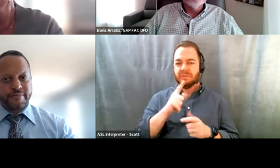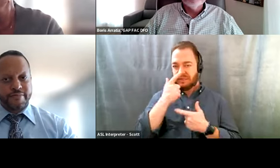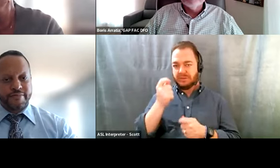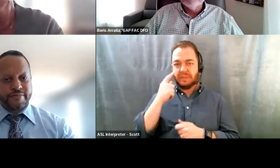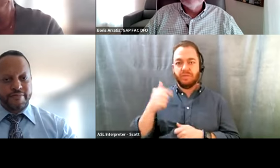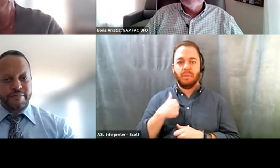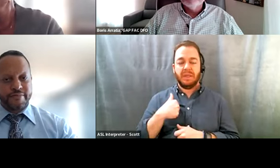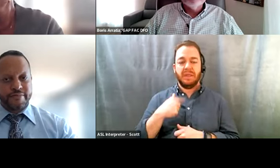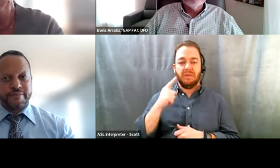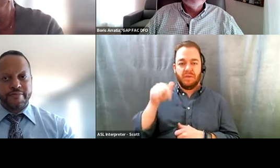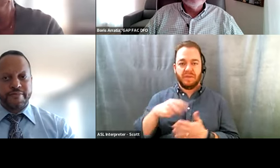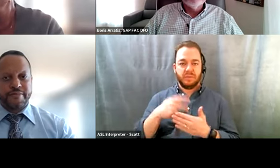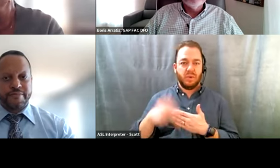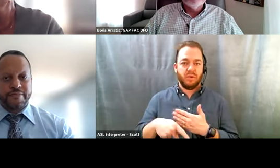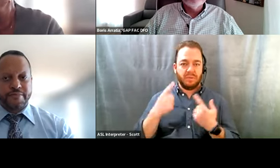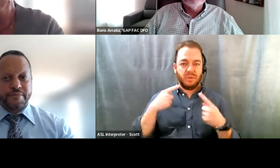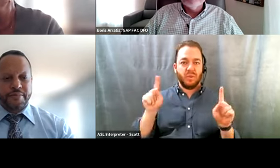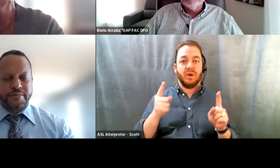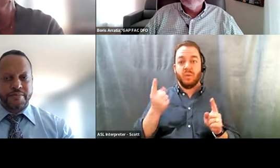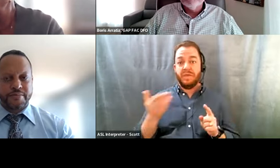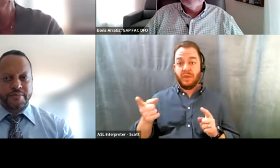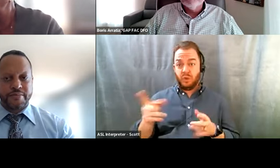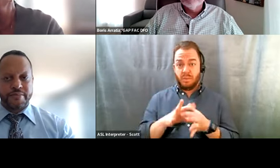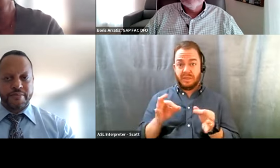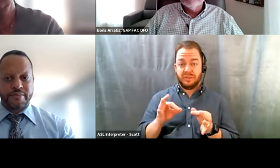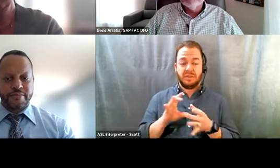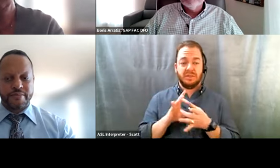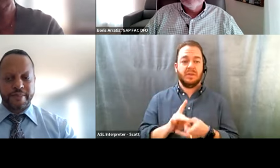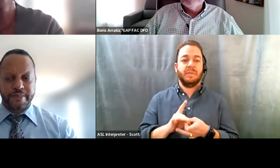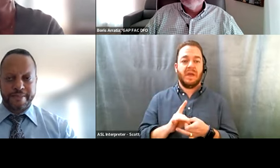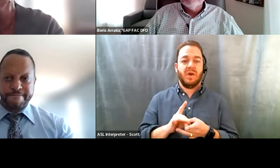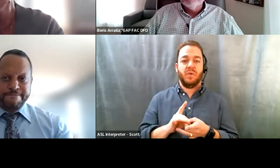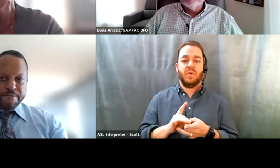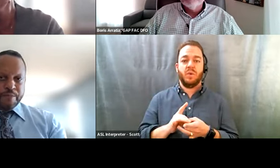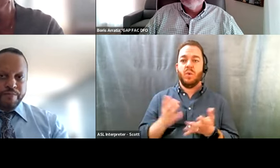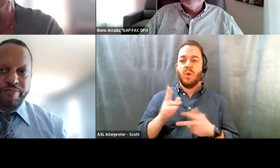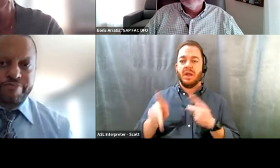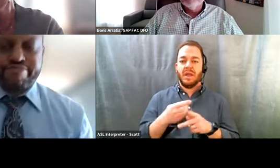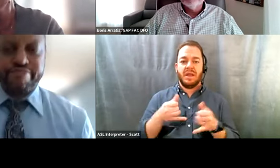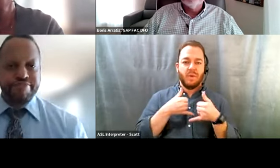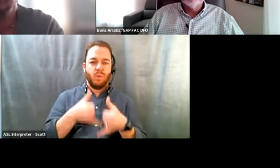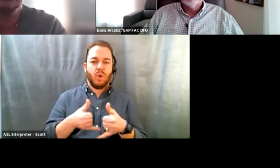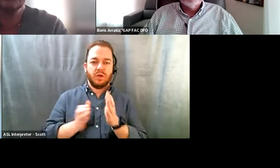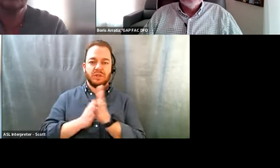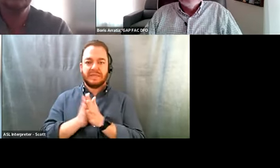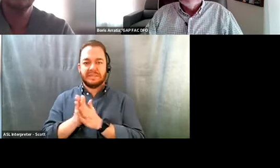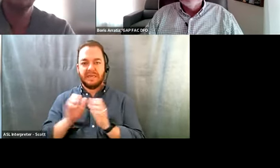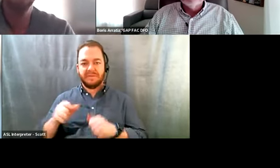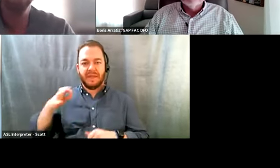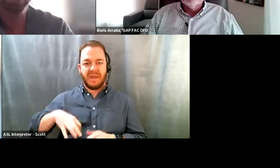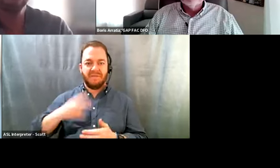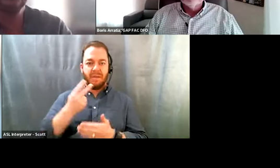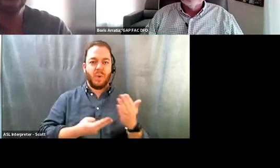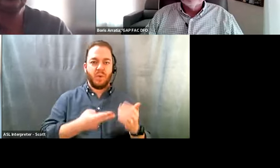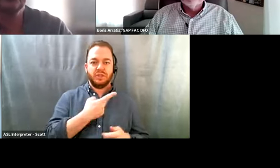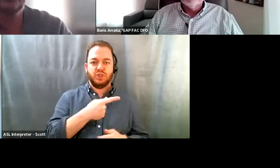me for this program to work. And one of them was what you mentioned about kind of what kind of awards or incentives or things could benefit both the